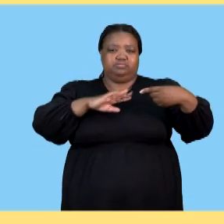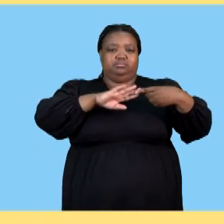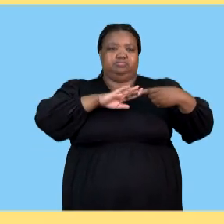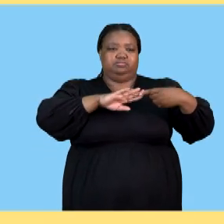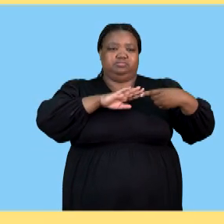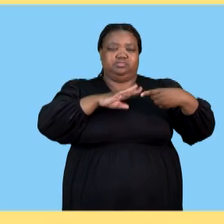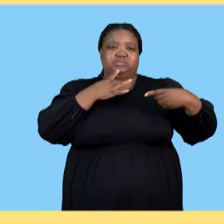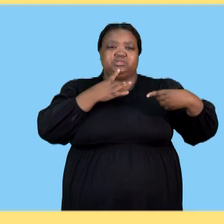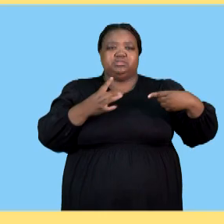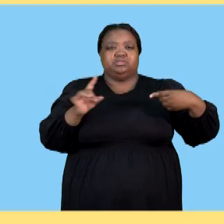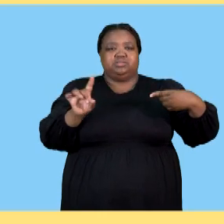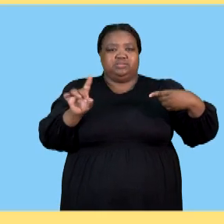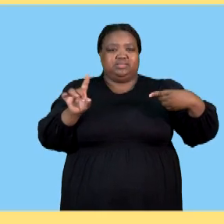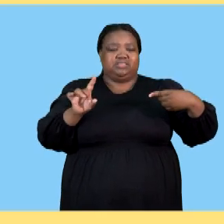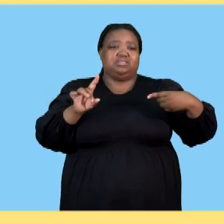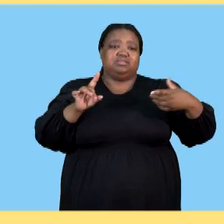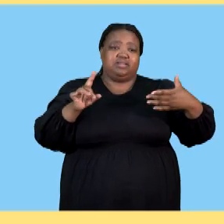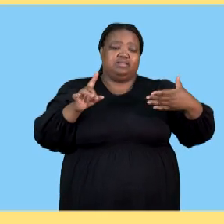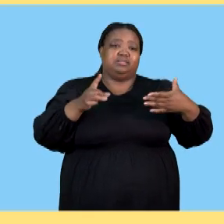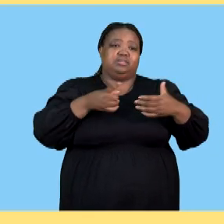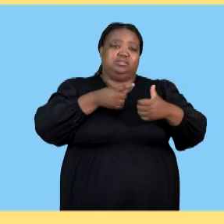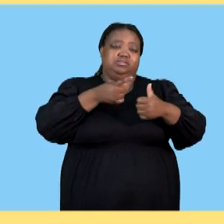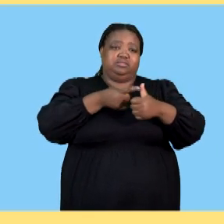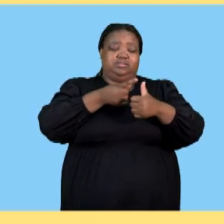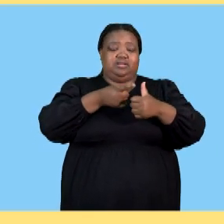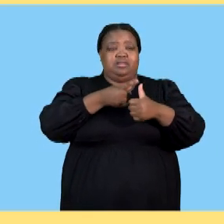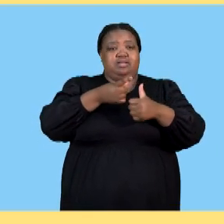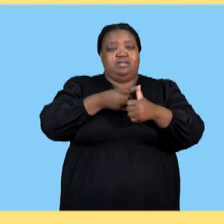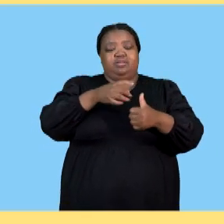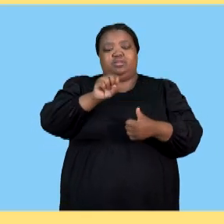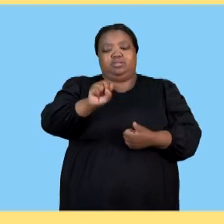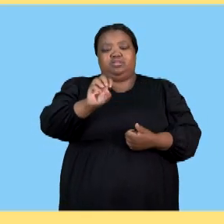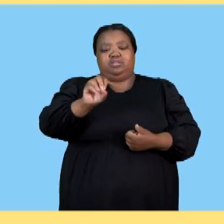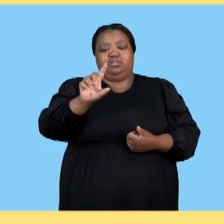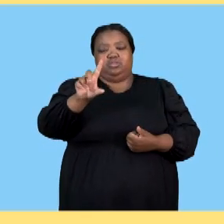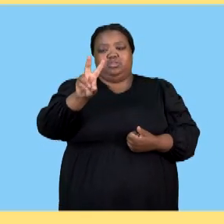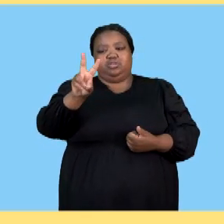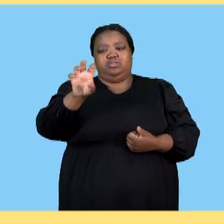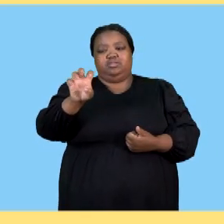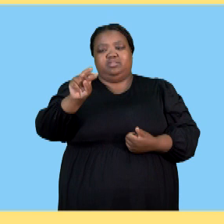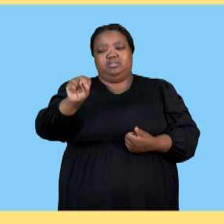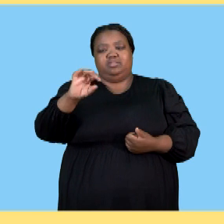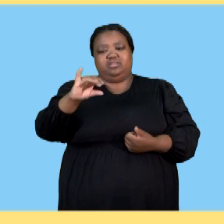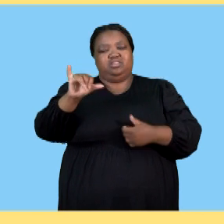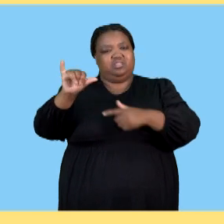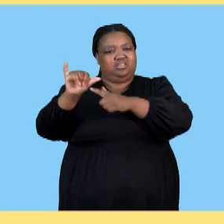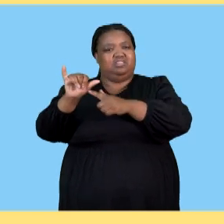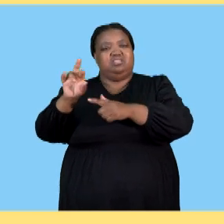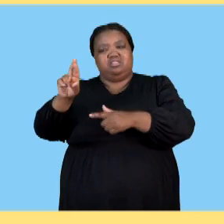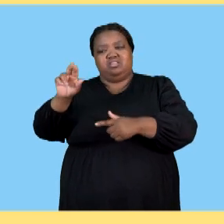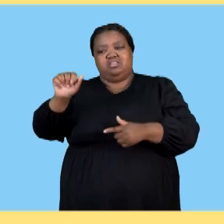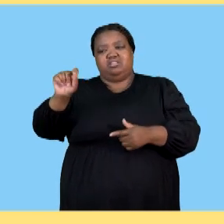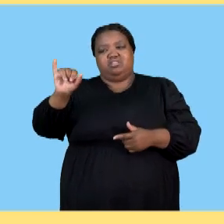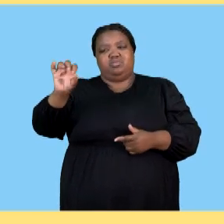Number one says, calculate the solvency ratio. So if we were to do